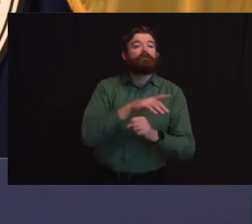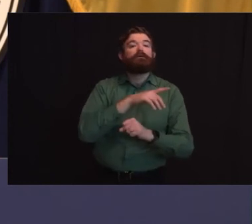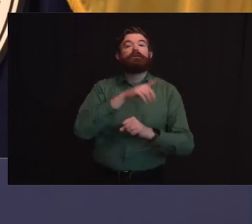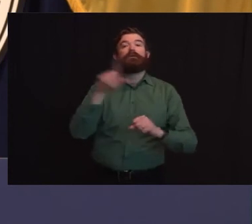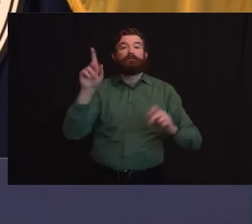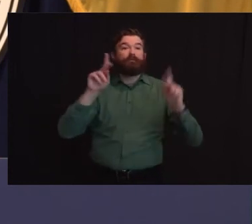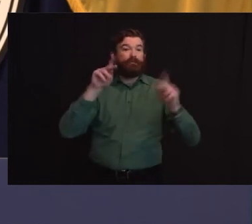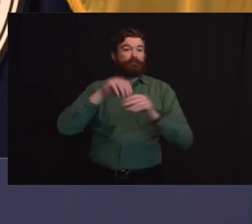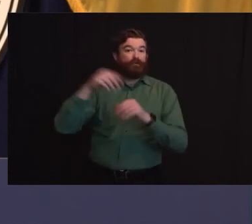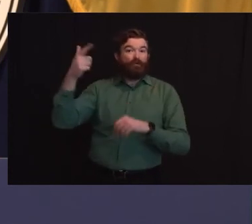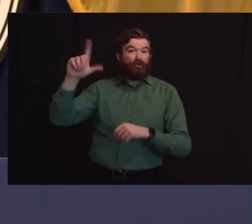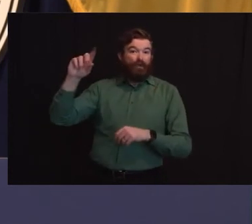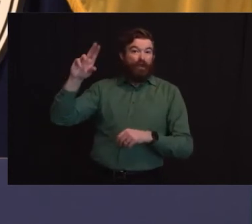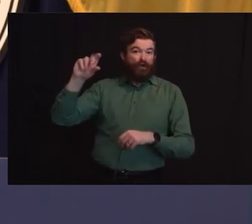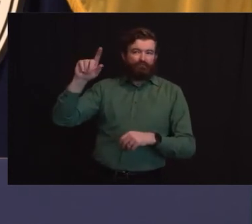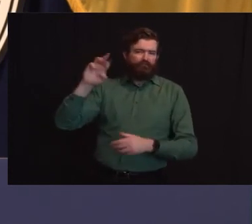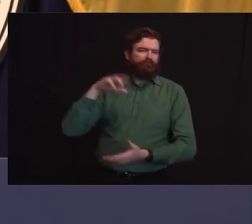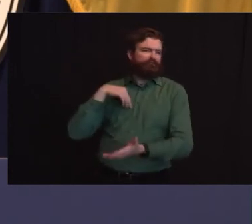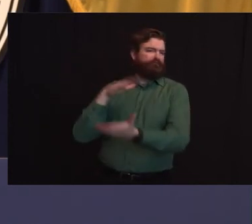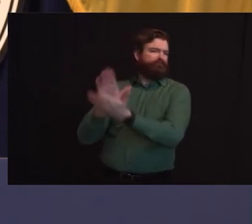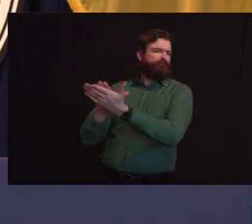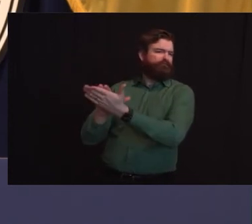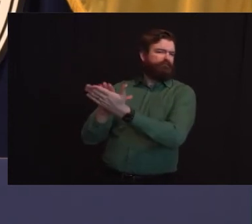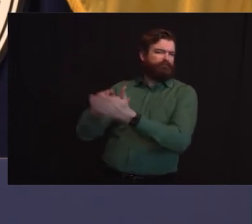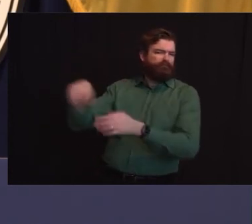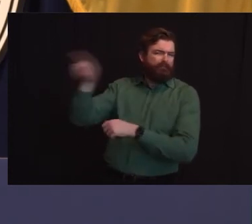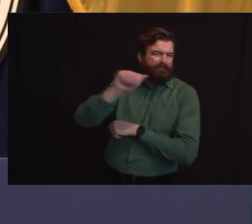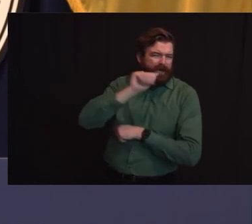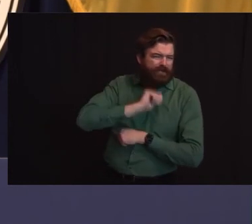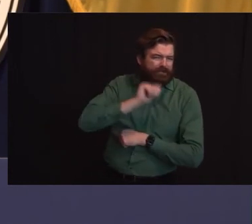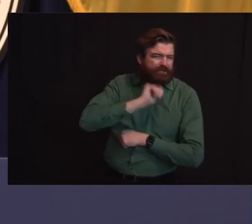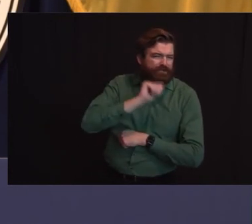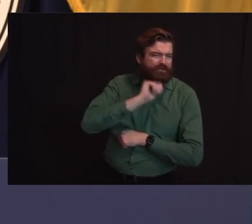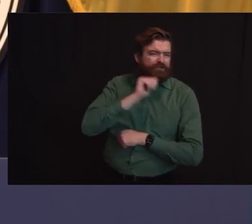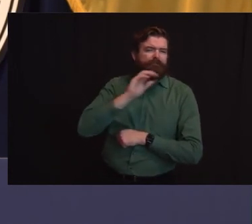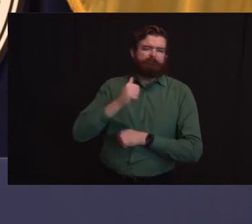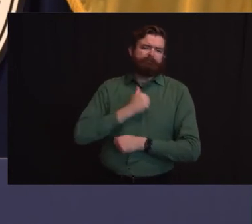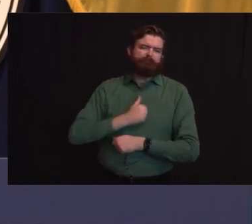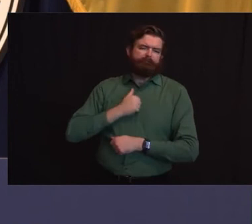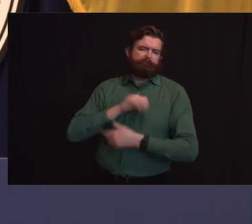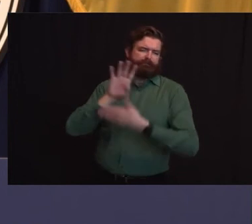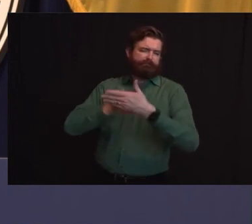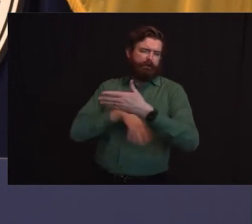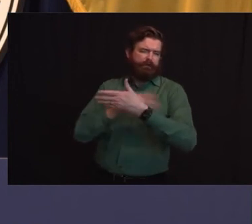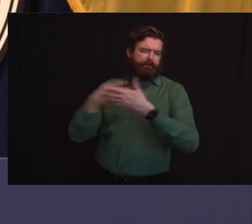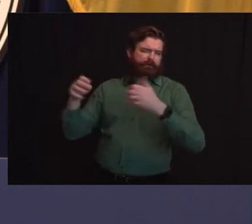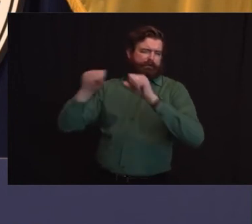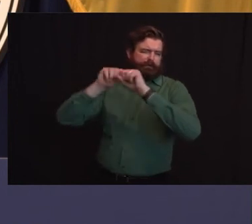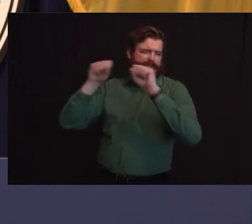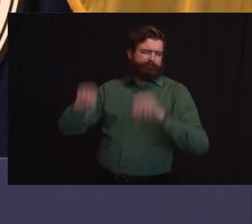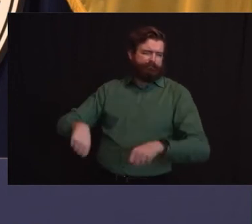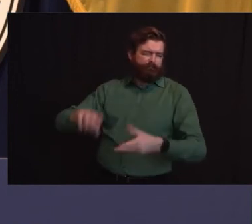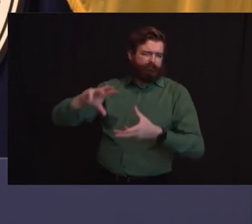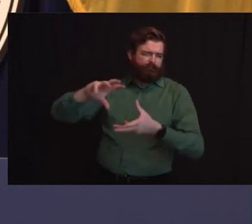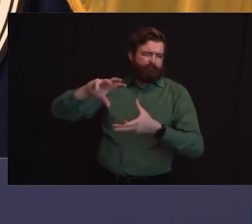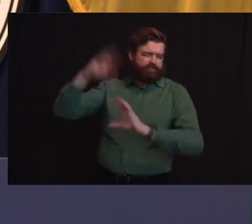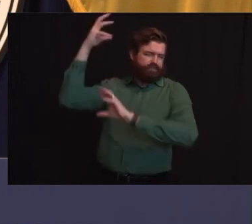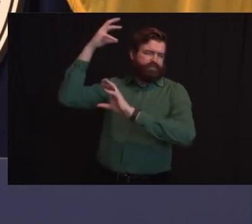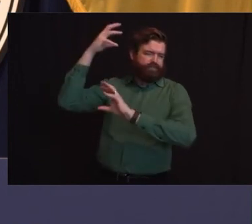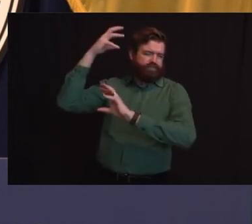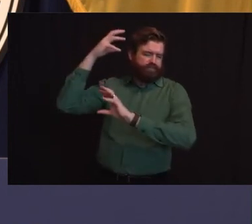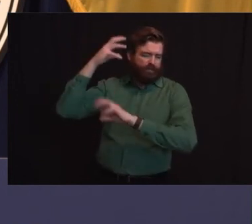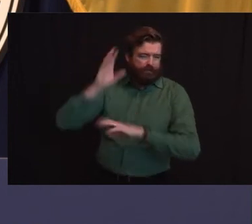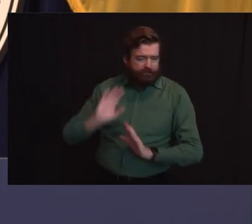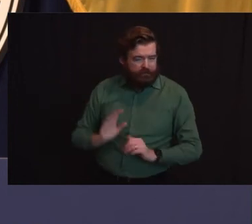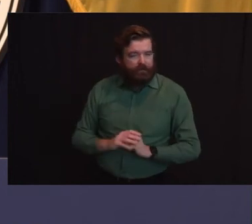hats off to you for your patience in particular, and apologies on behalf of the vendor and everybody else who's involved in this, and I promise you,